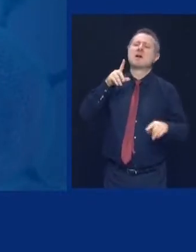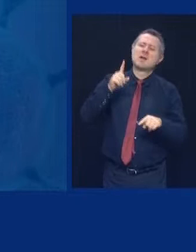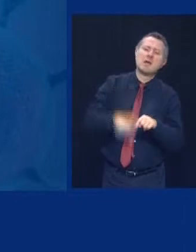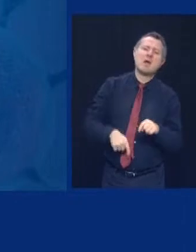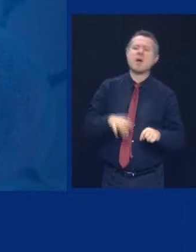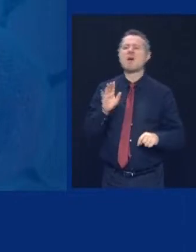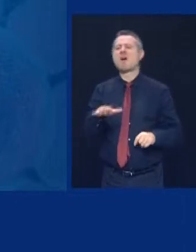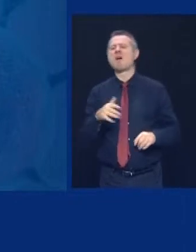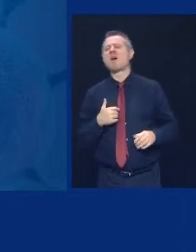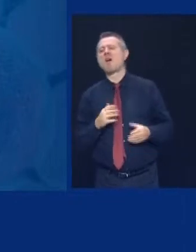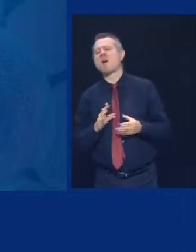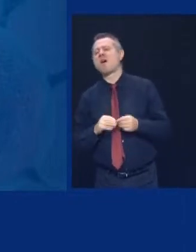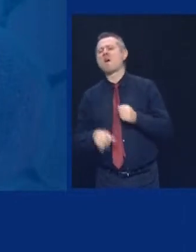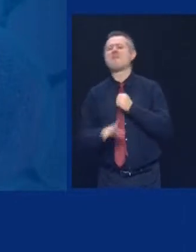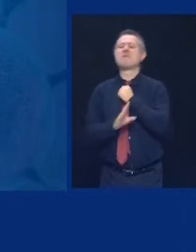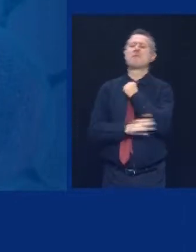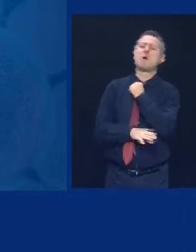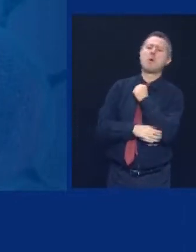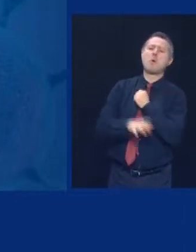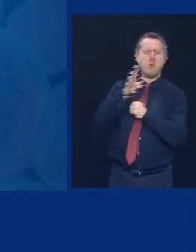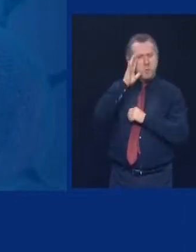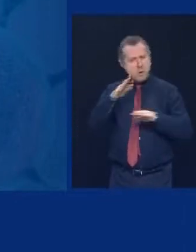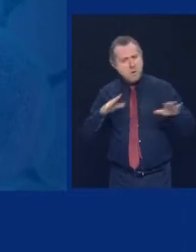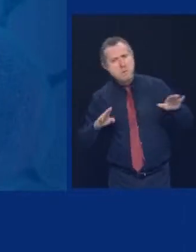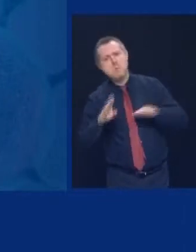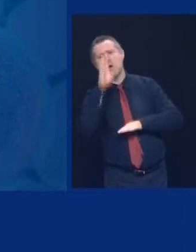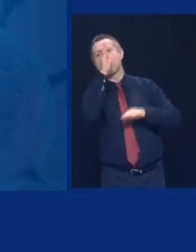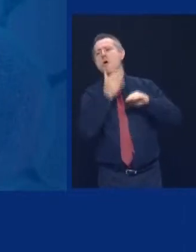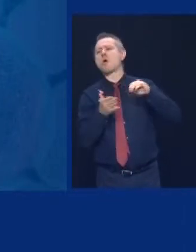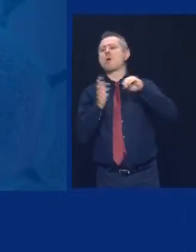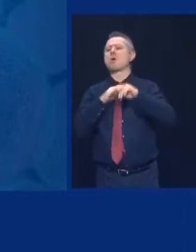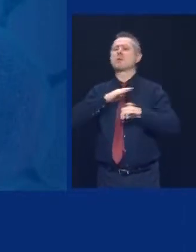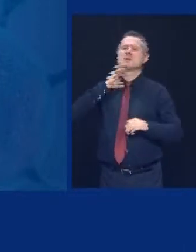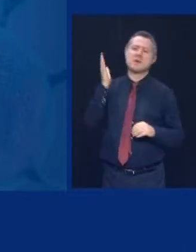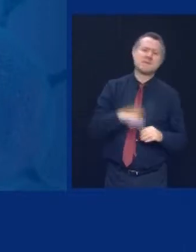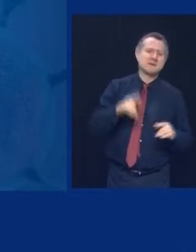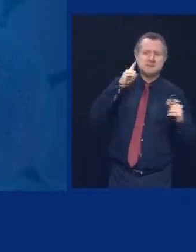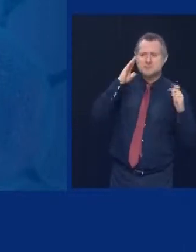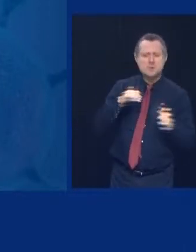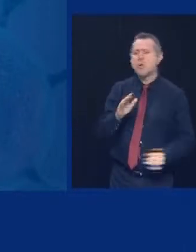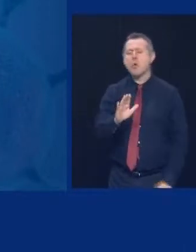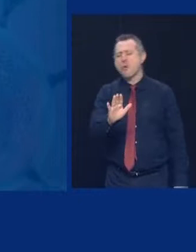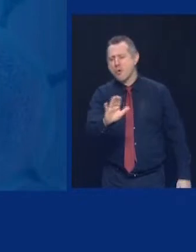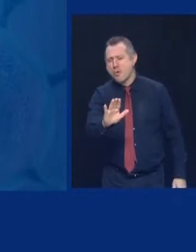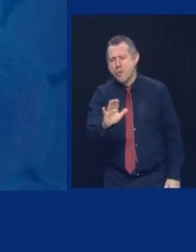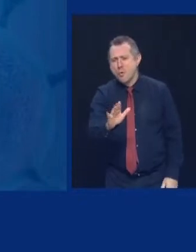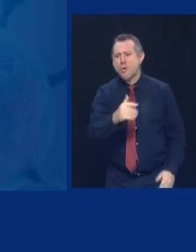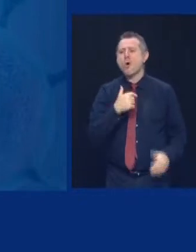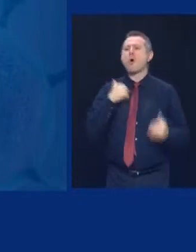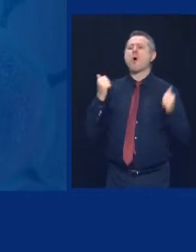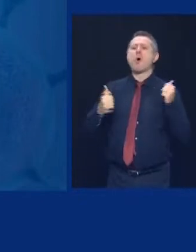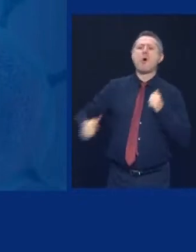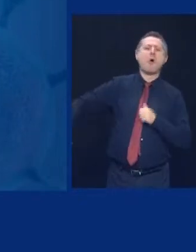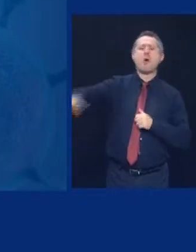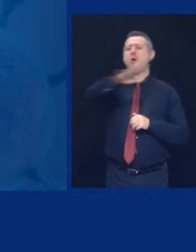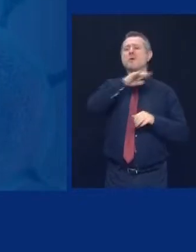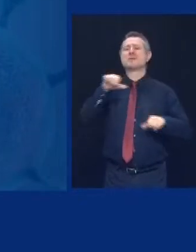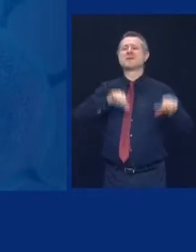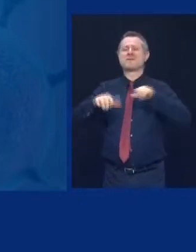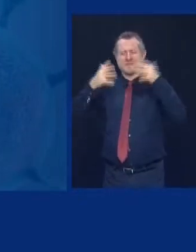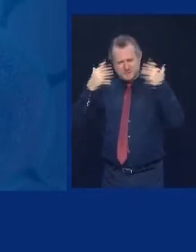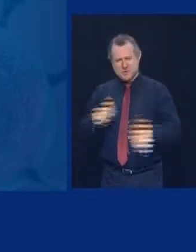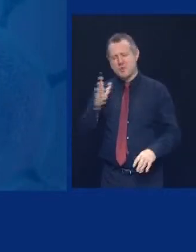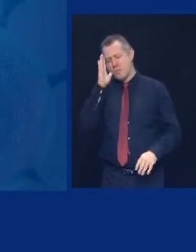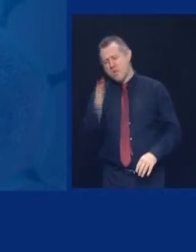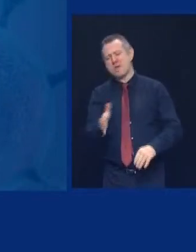is seeing a surge. They all suggested a surge. And New York prepared for the